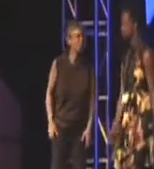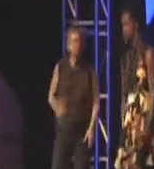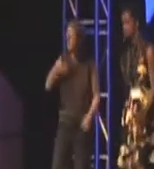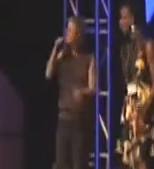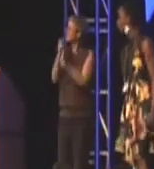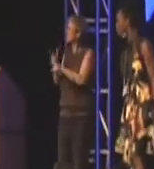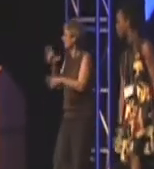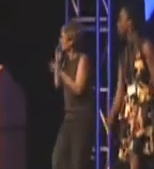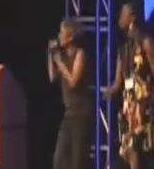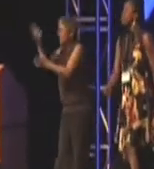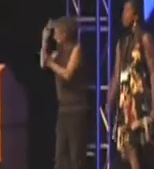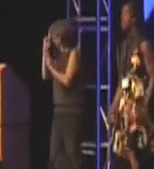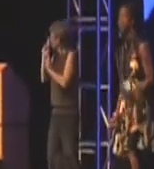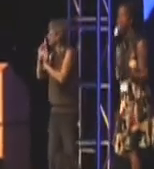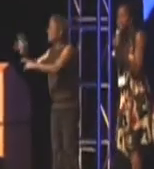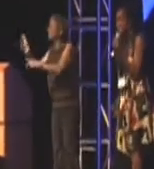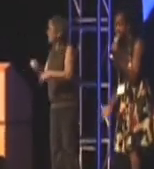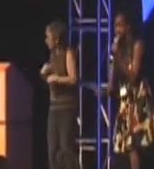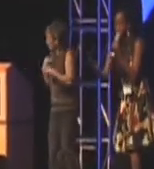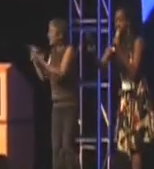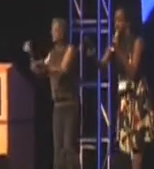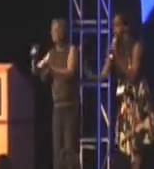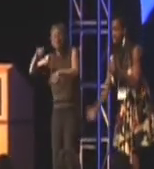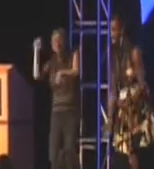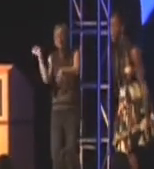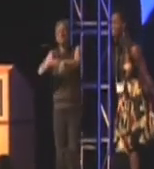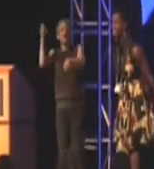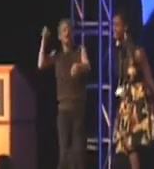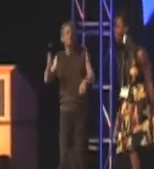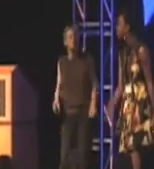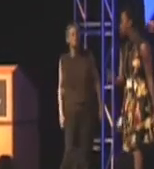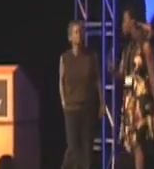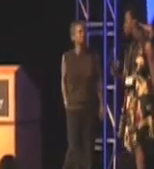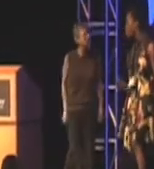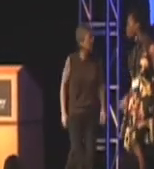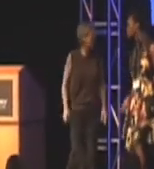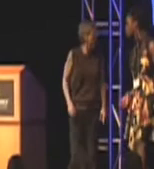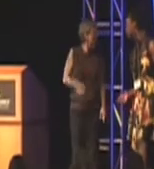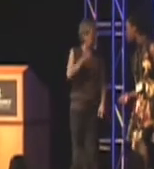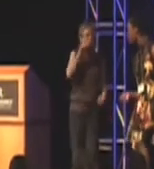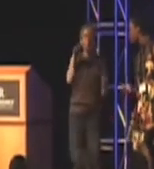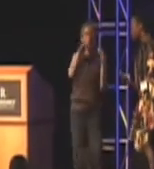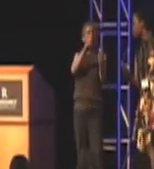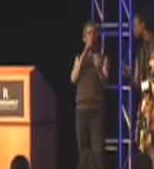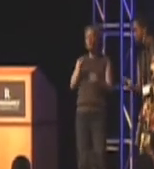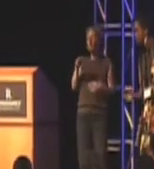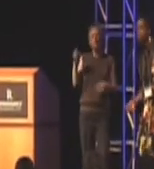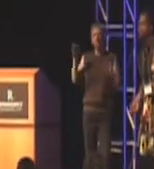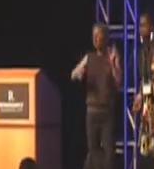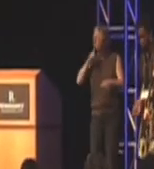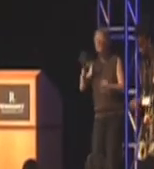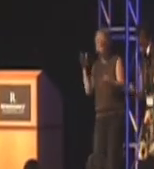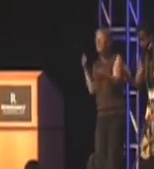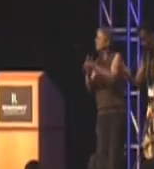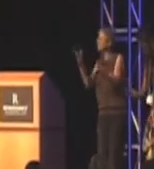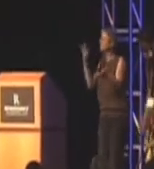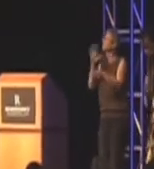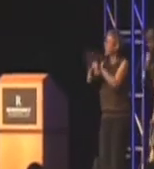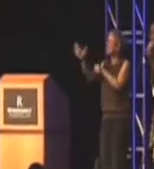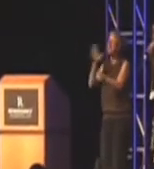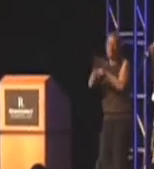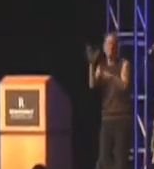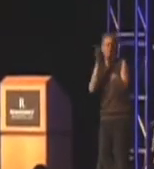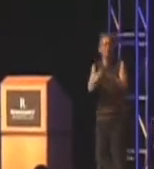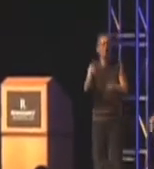our sisters respect. This is a call to action. No more injustice, enough is enough of this.